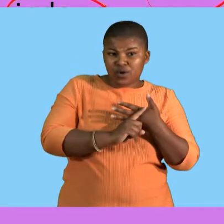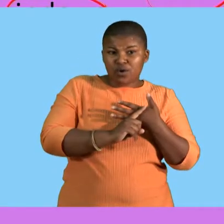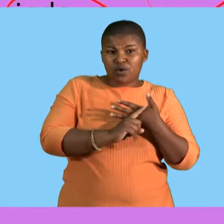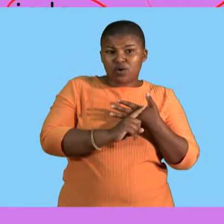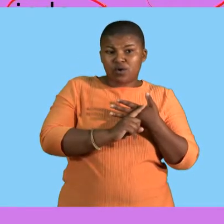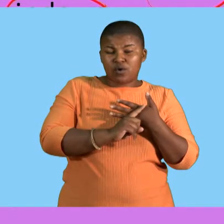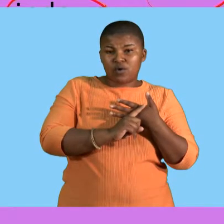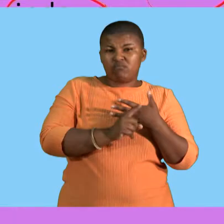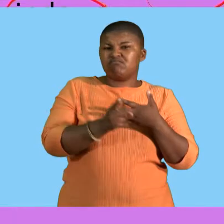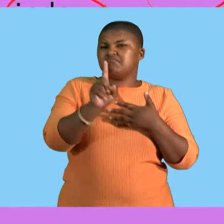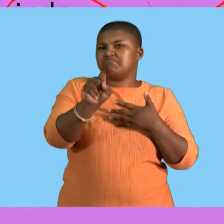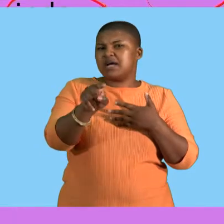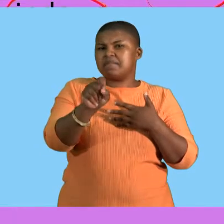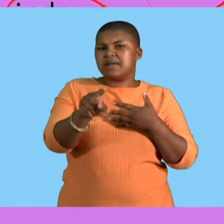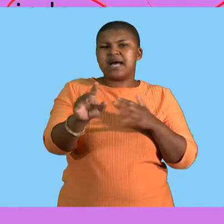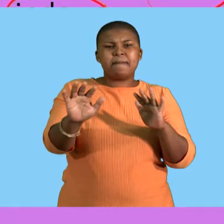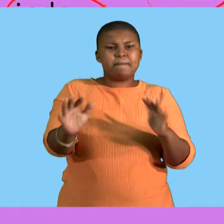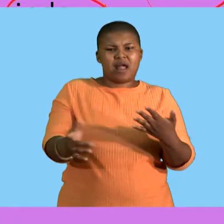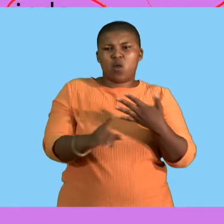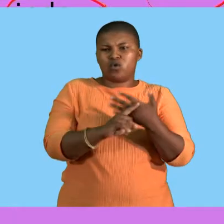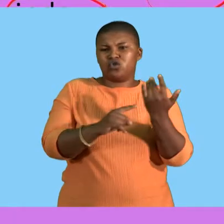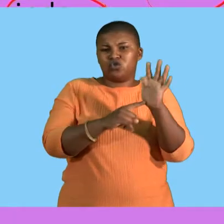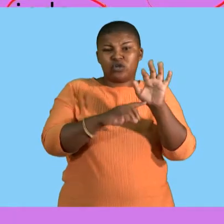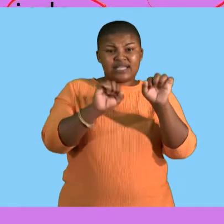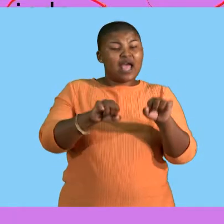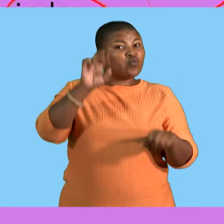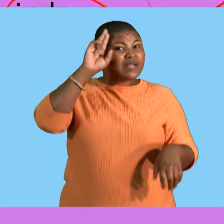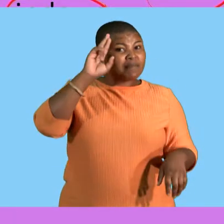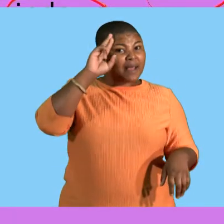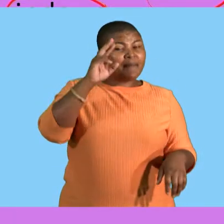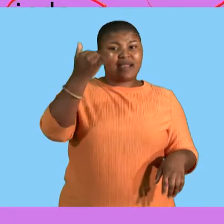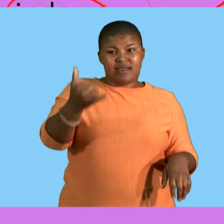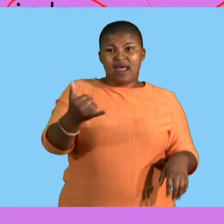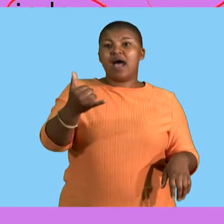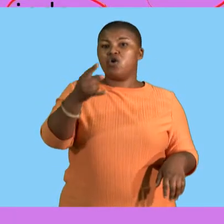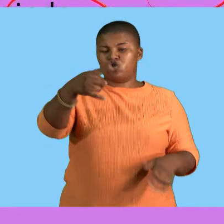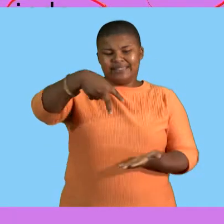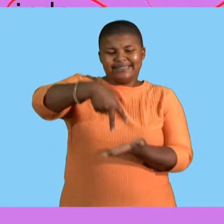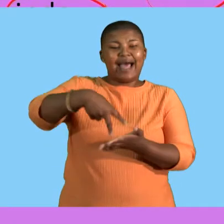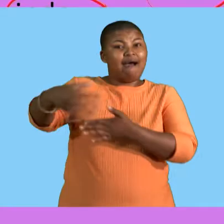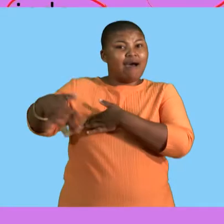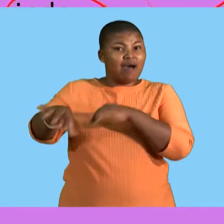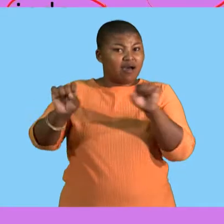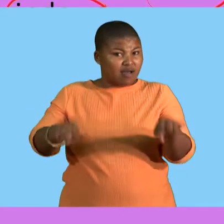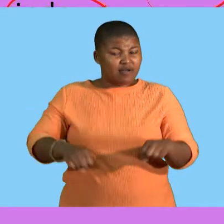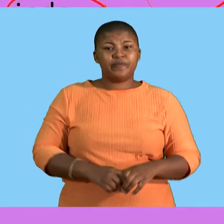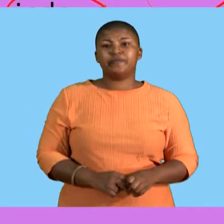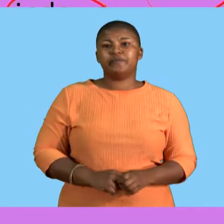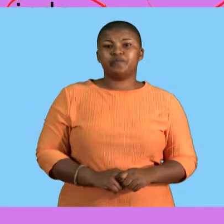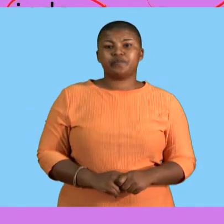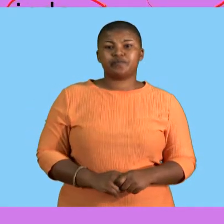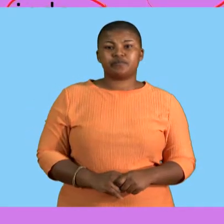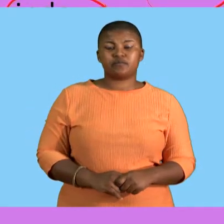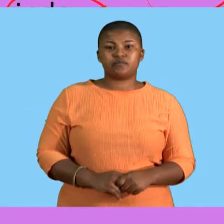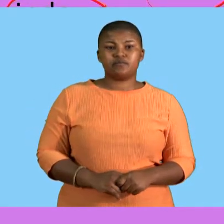window, and it's just going to be the window. Because remember, now you are standing outside.